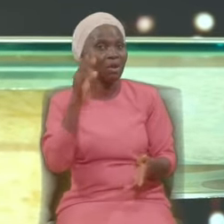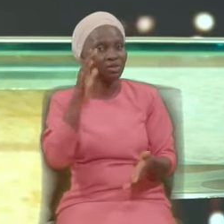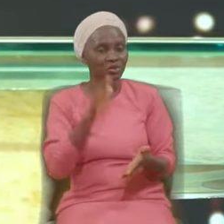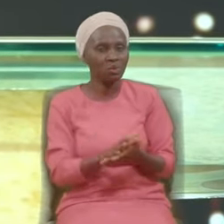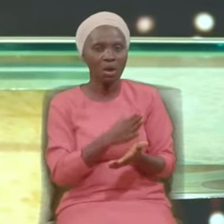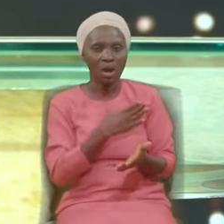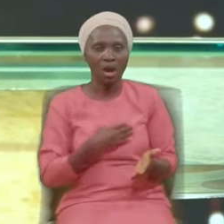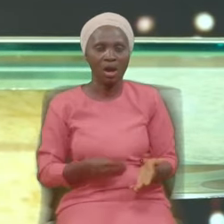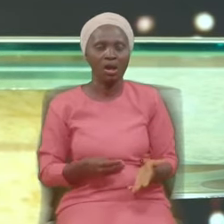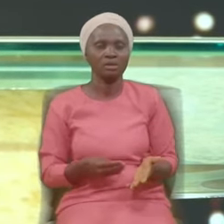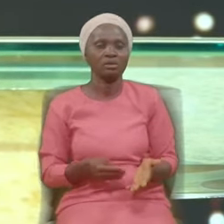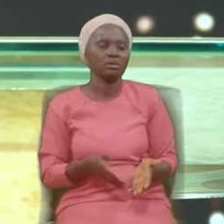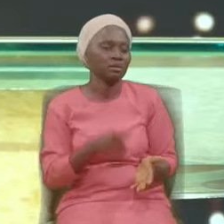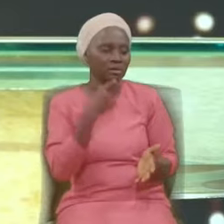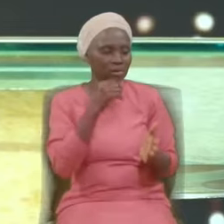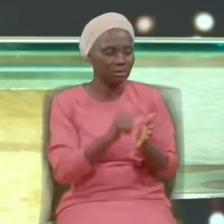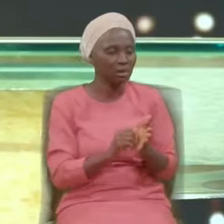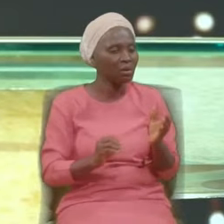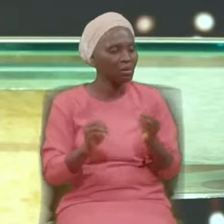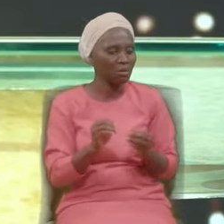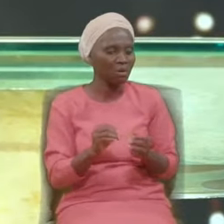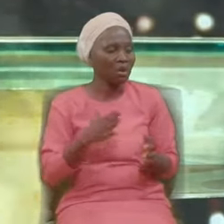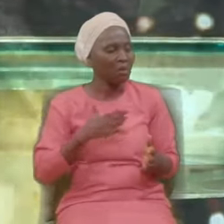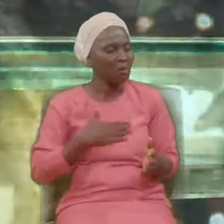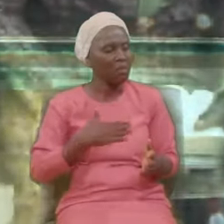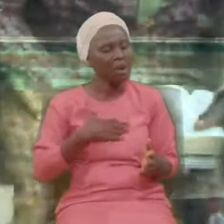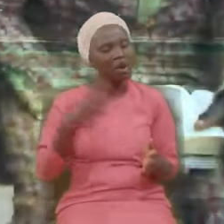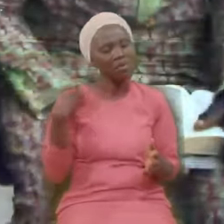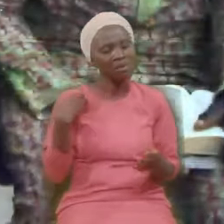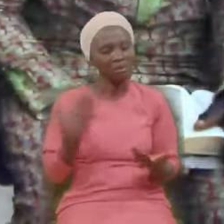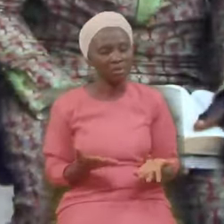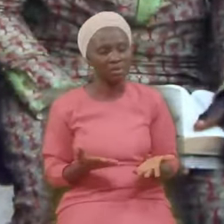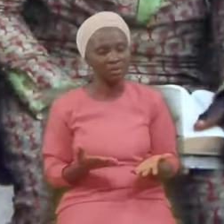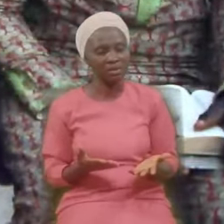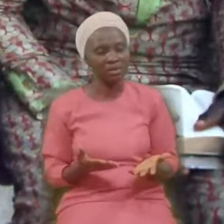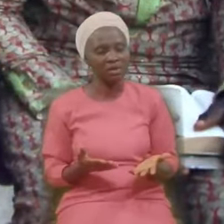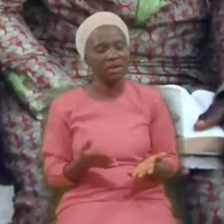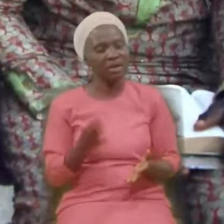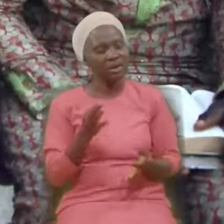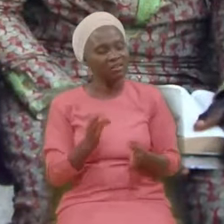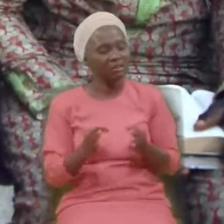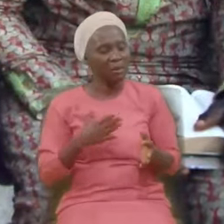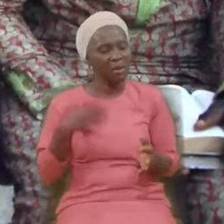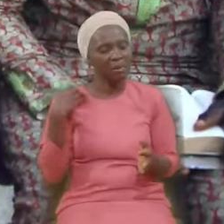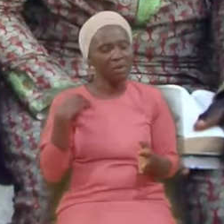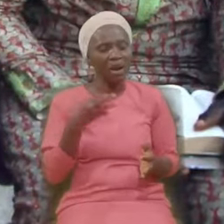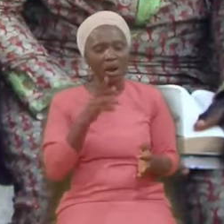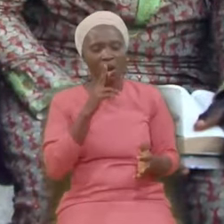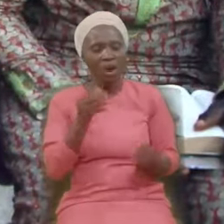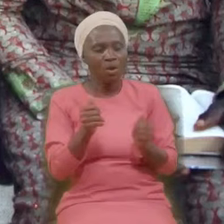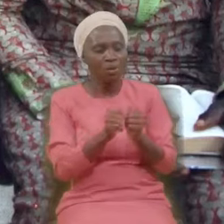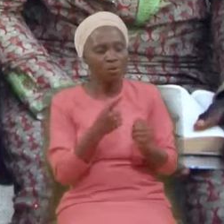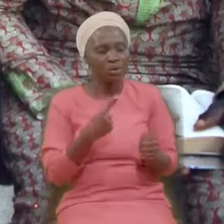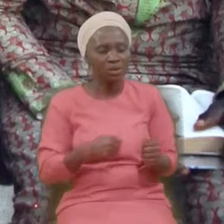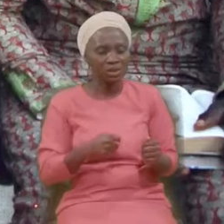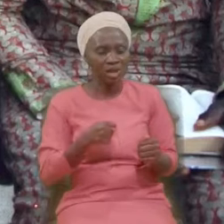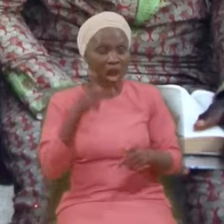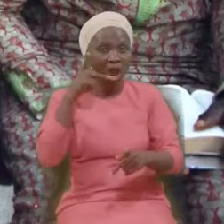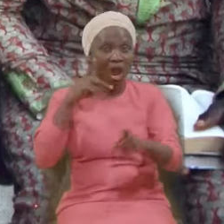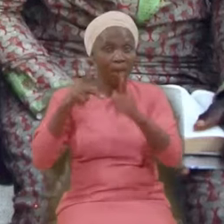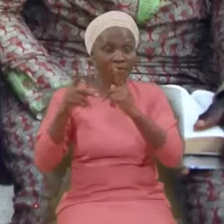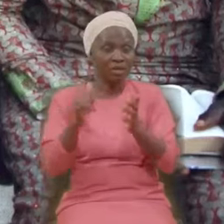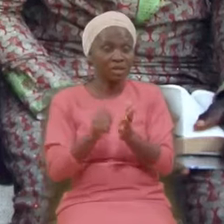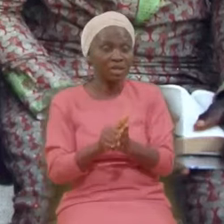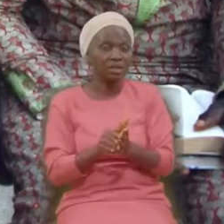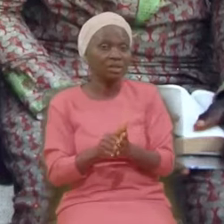master, were with the prophet that is in Samaria. Would God, I